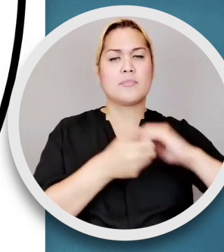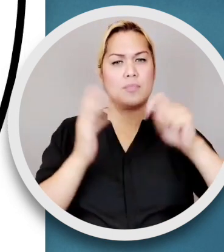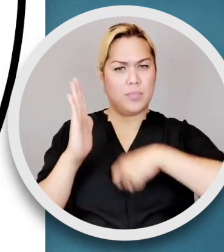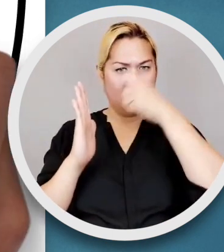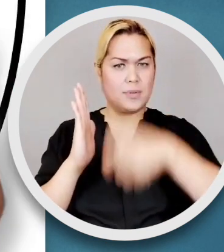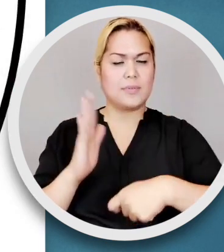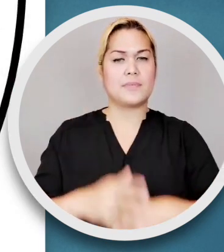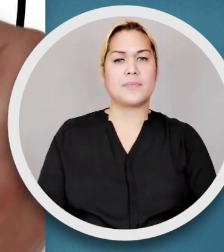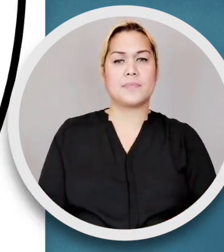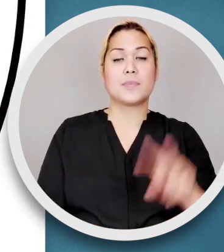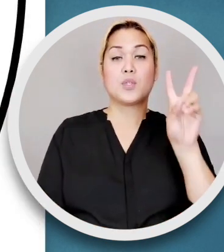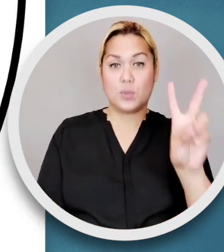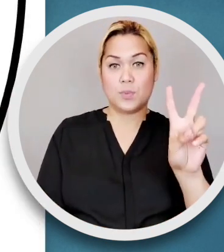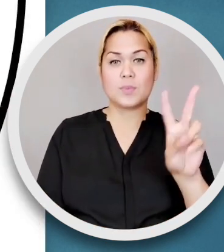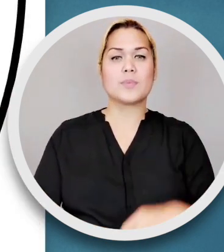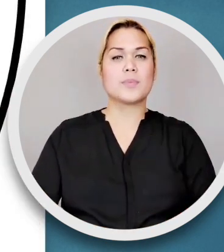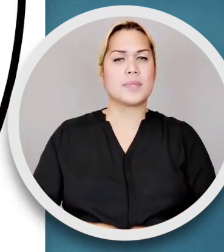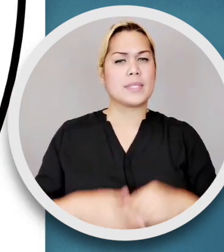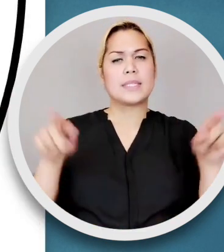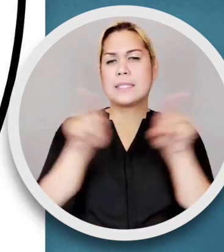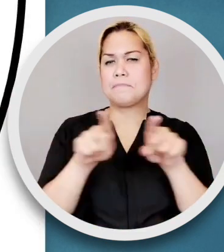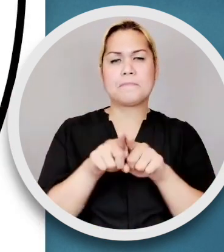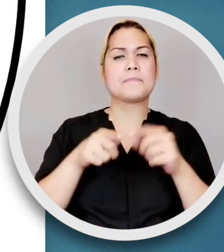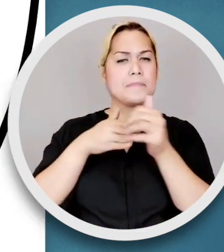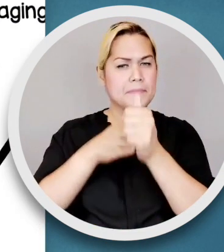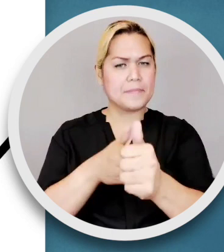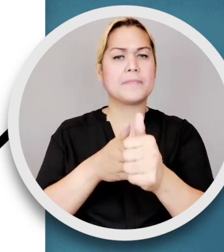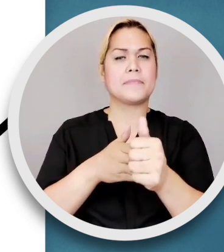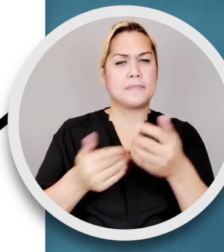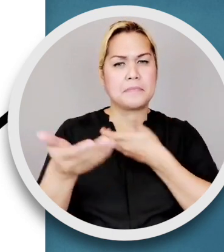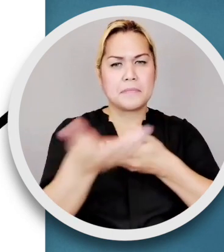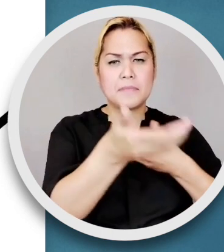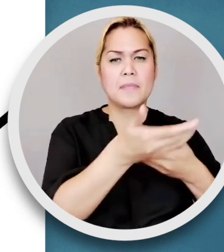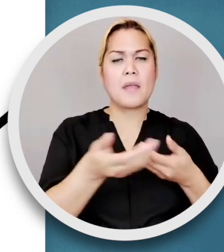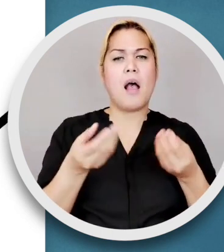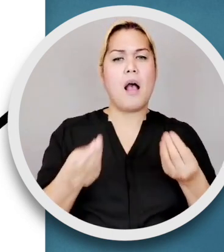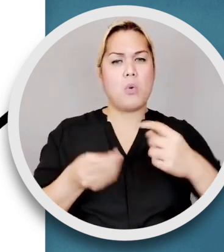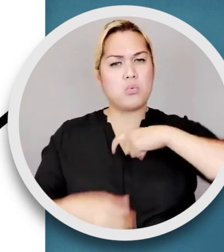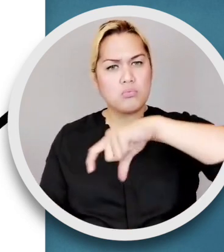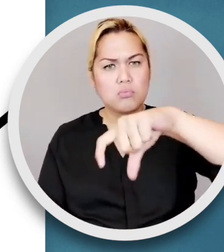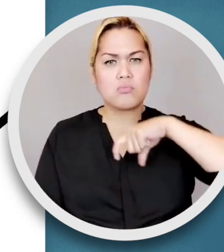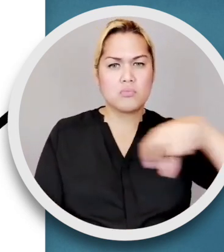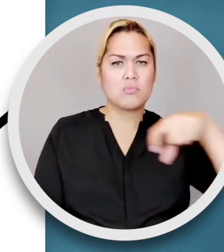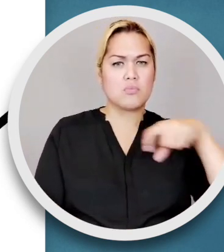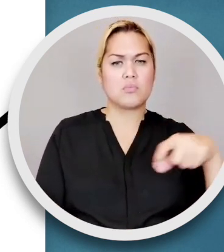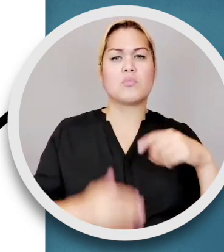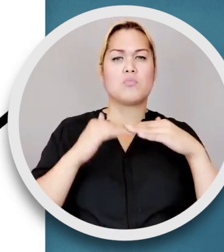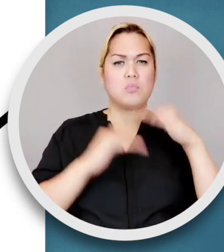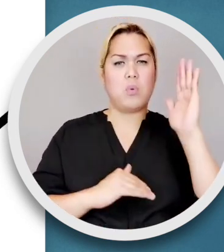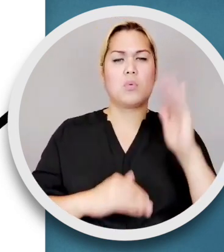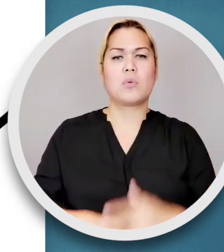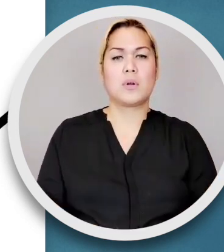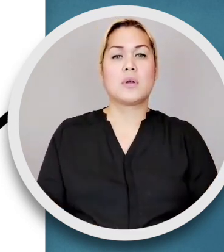2. Guidance note for engaging in GESI policy dialogue and reform. 3. Guidance note for developing the